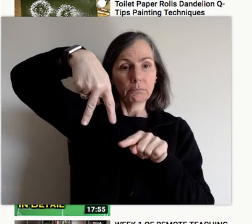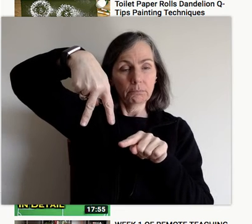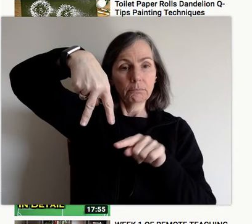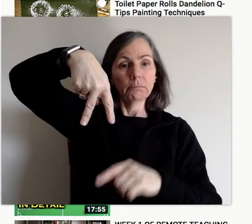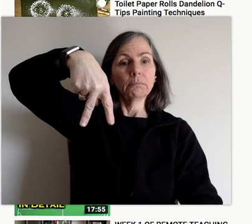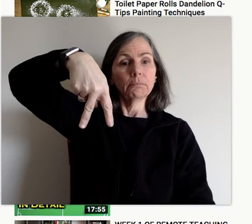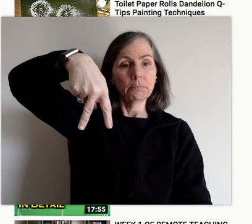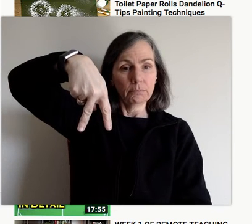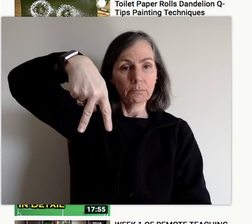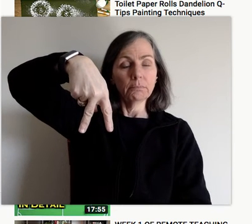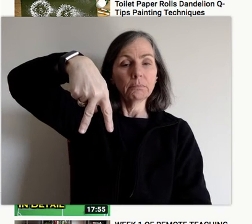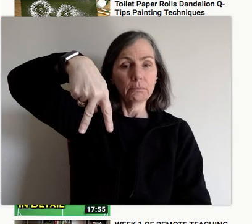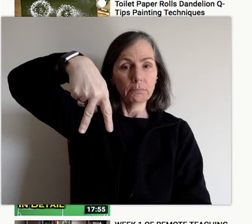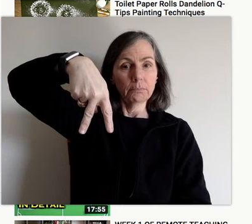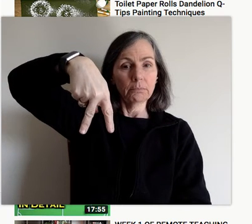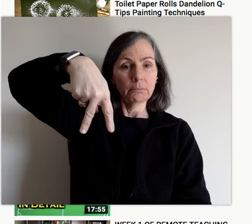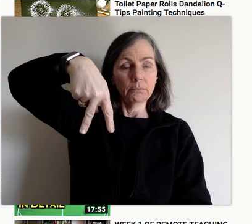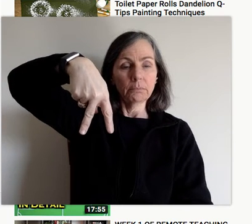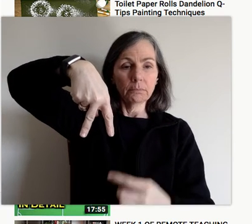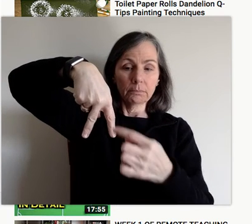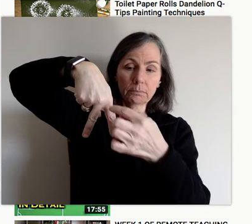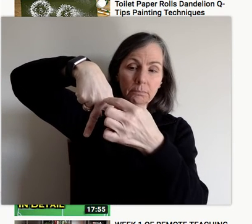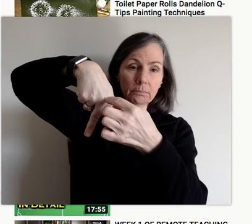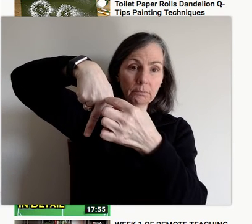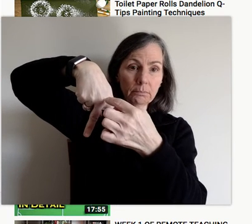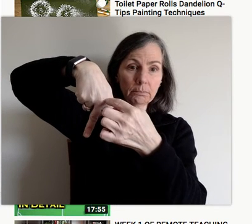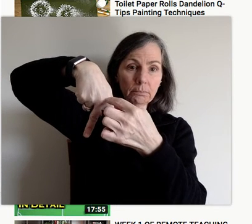and it has at the very top